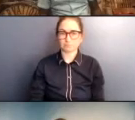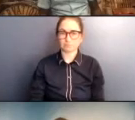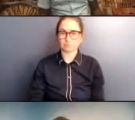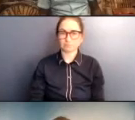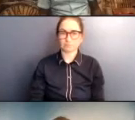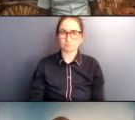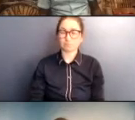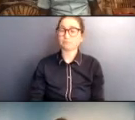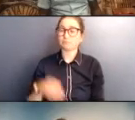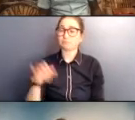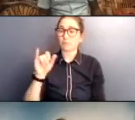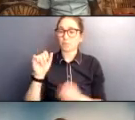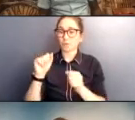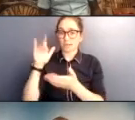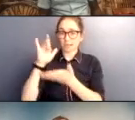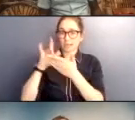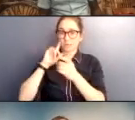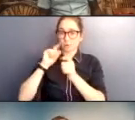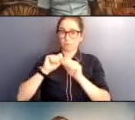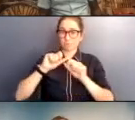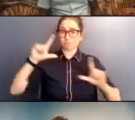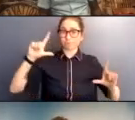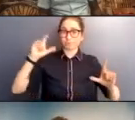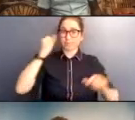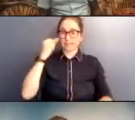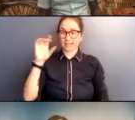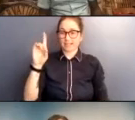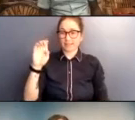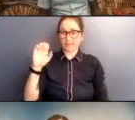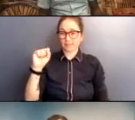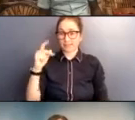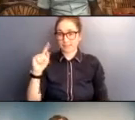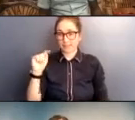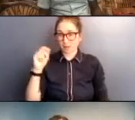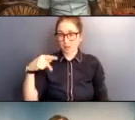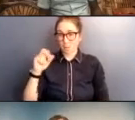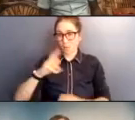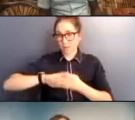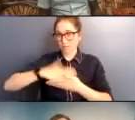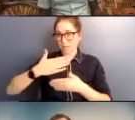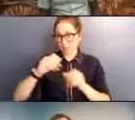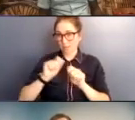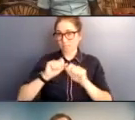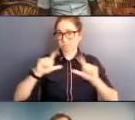And you can also expand your screen if you are on a desktop or laptop device.